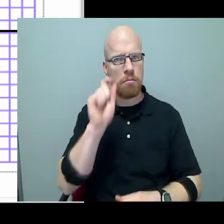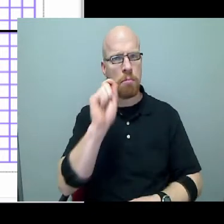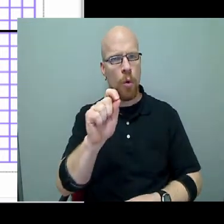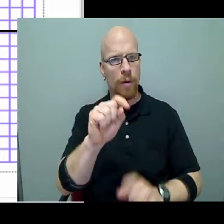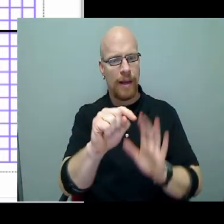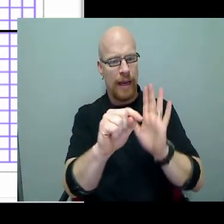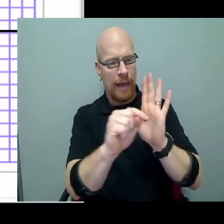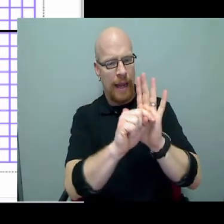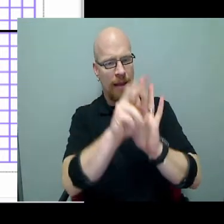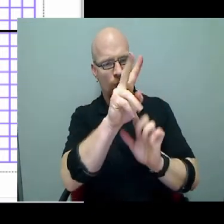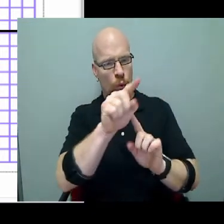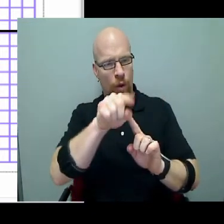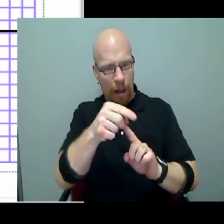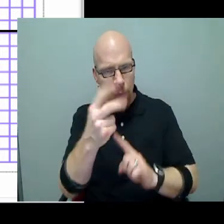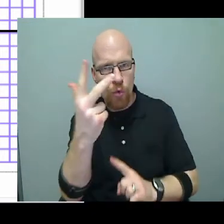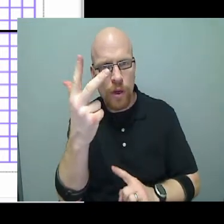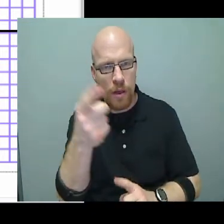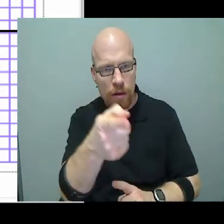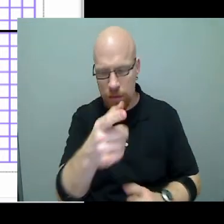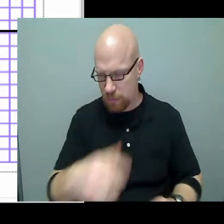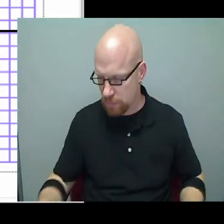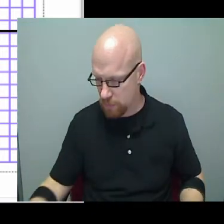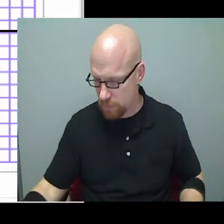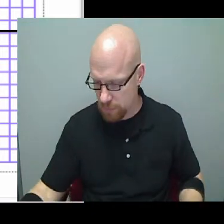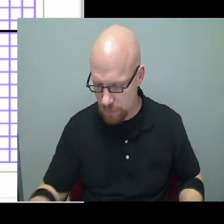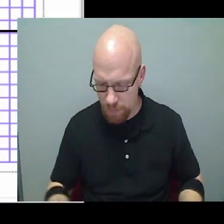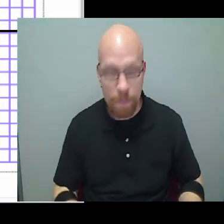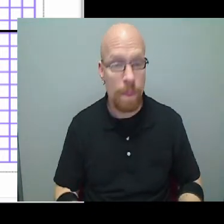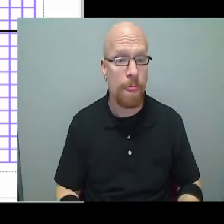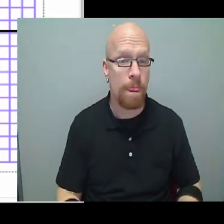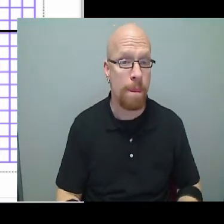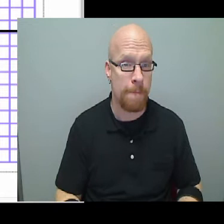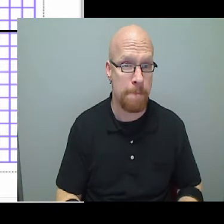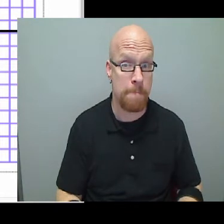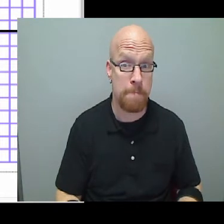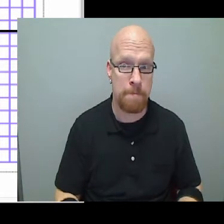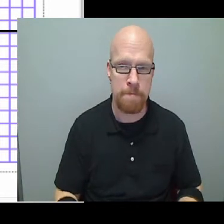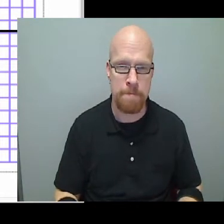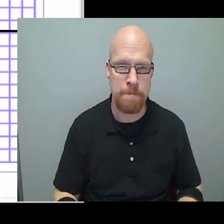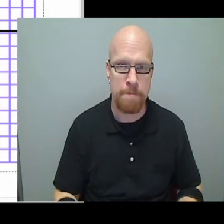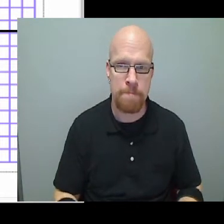have the point here, -2, 3. Let's graph that.